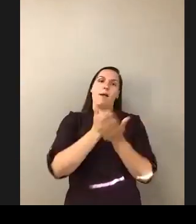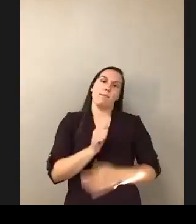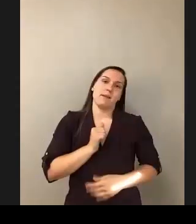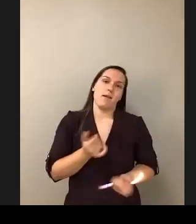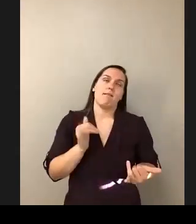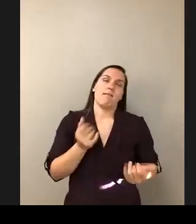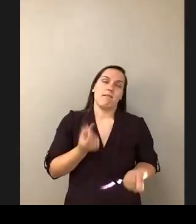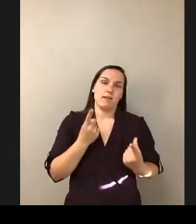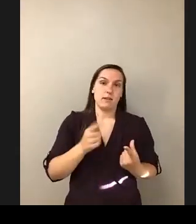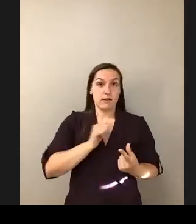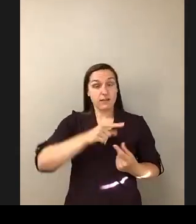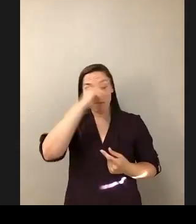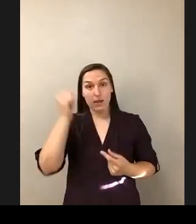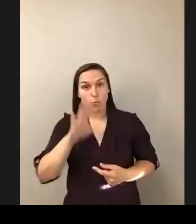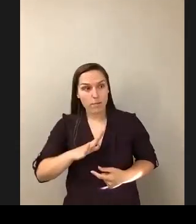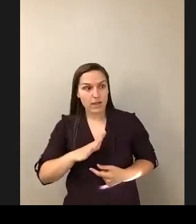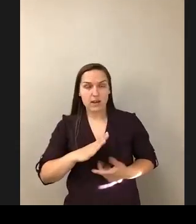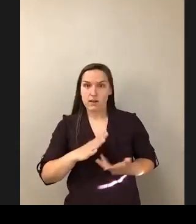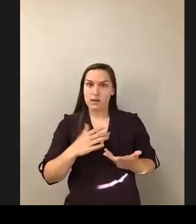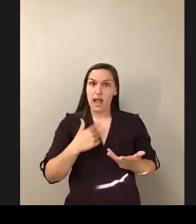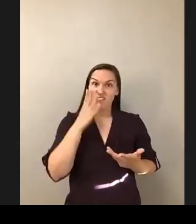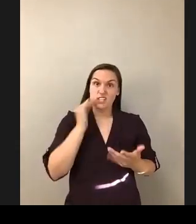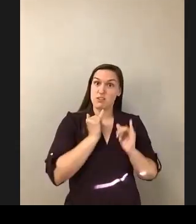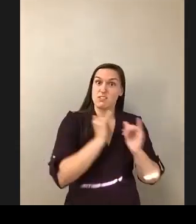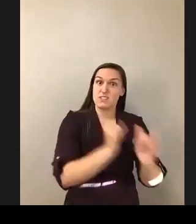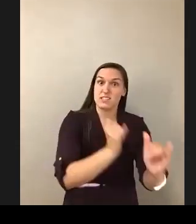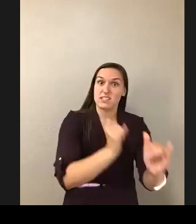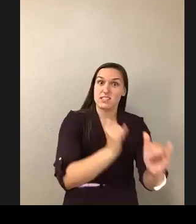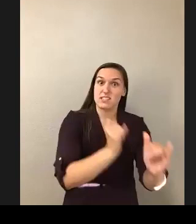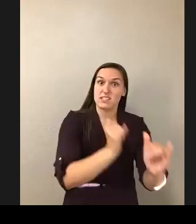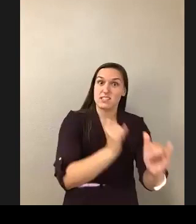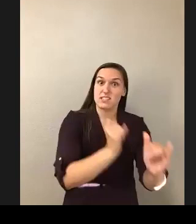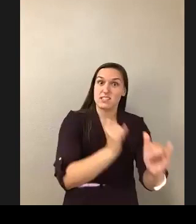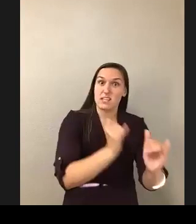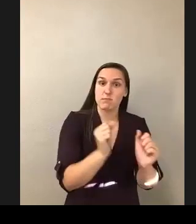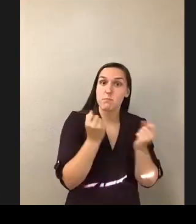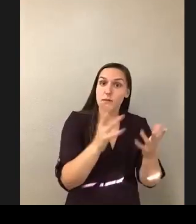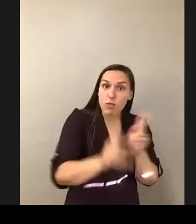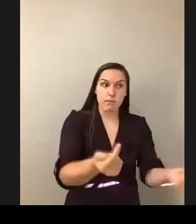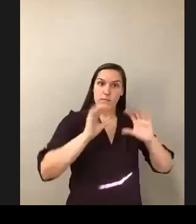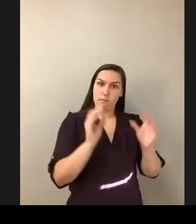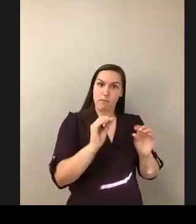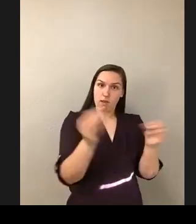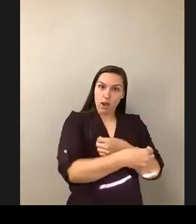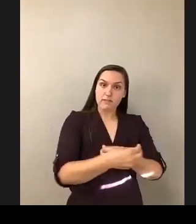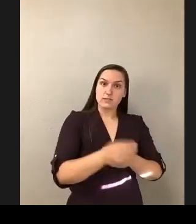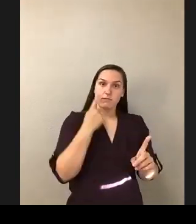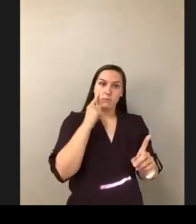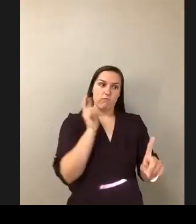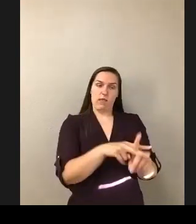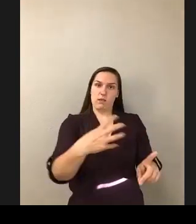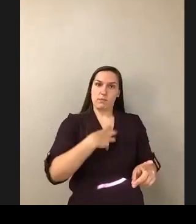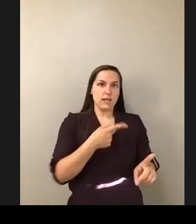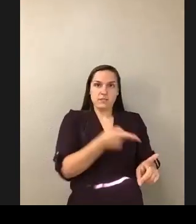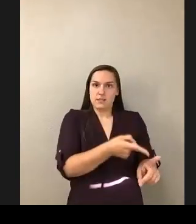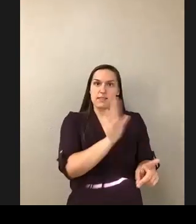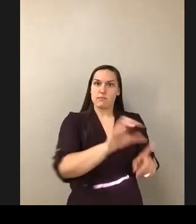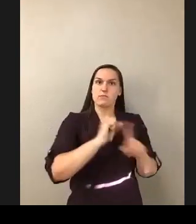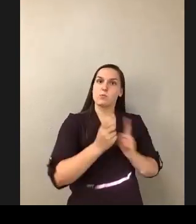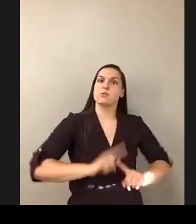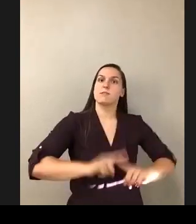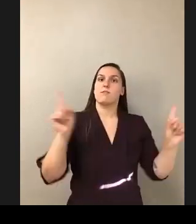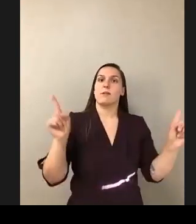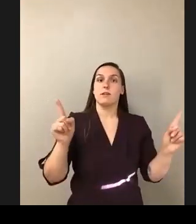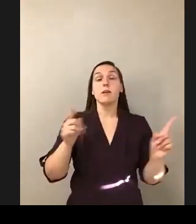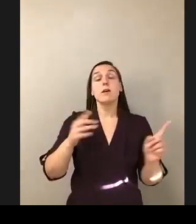I don't walk in a lot of the shoes that the people that are coming to my office to file complaints are walking in. But I walk in enough